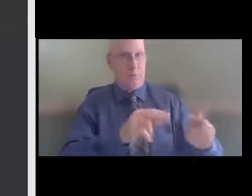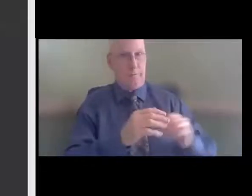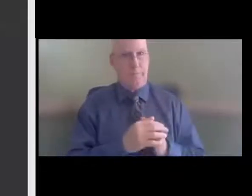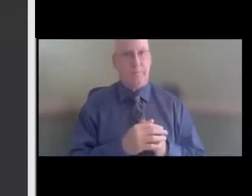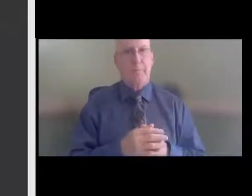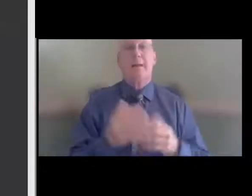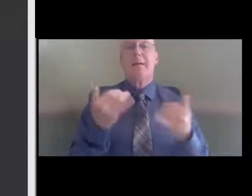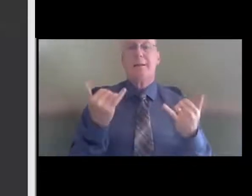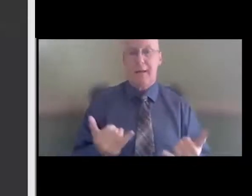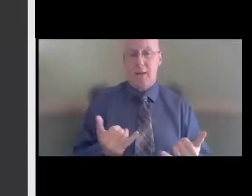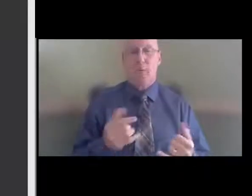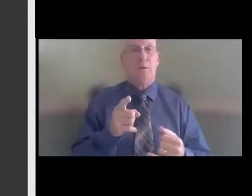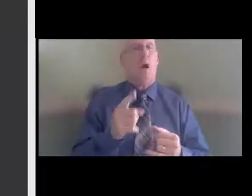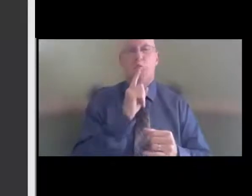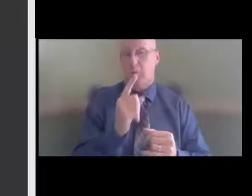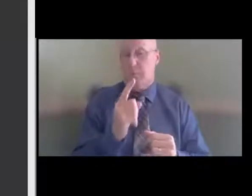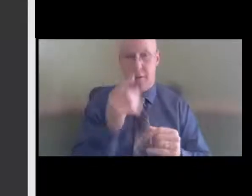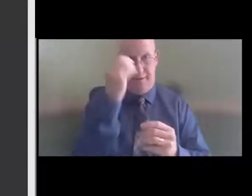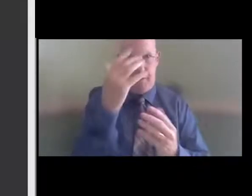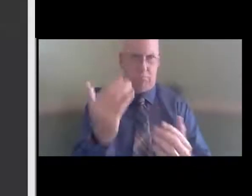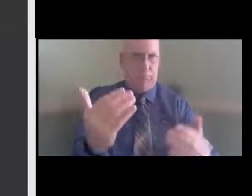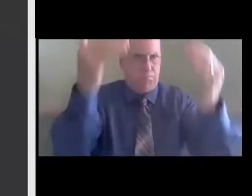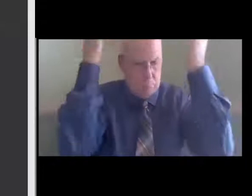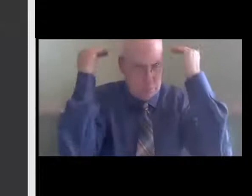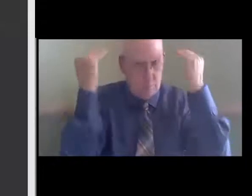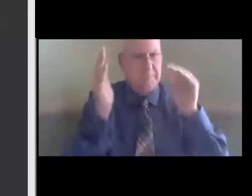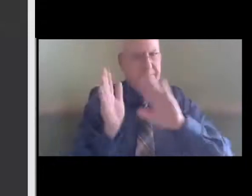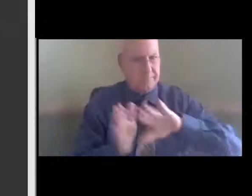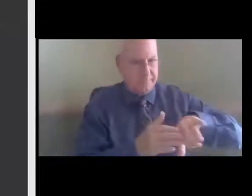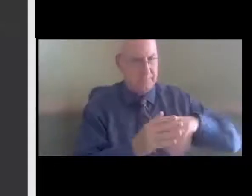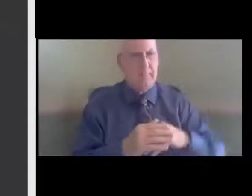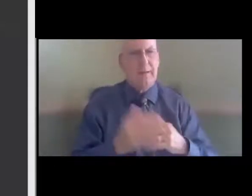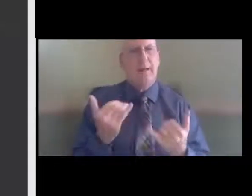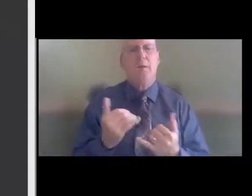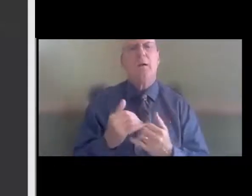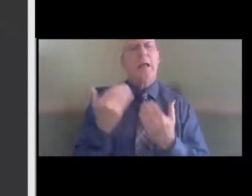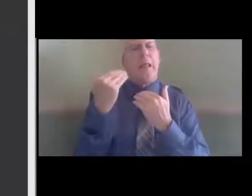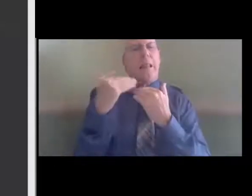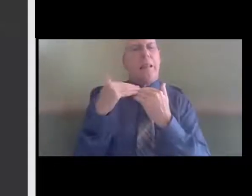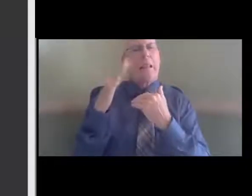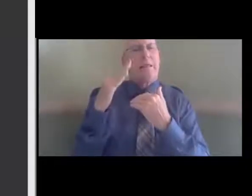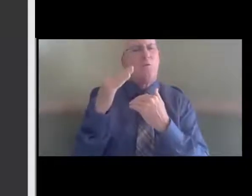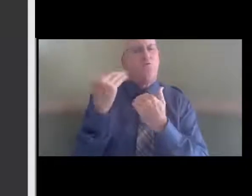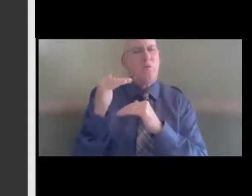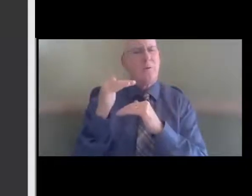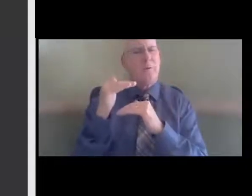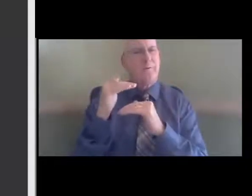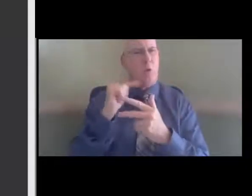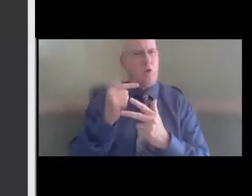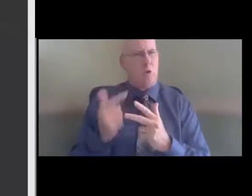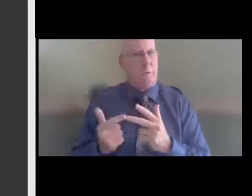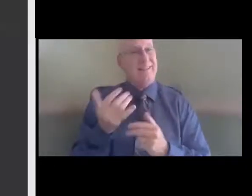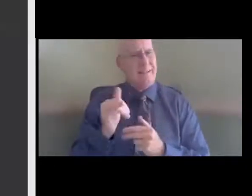now that that might have overwhelmed you, we'll talk about a least restrictive alternative, but it is still a court